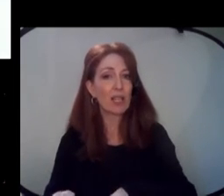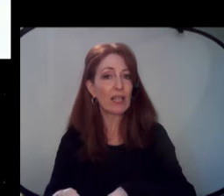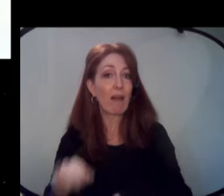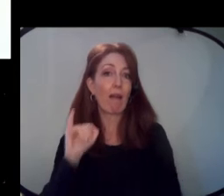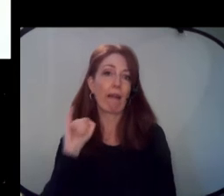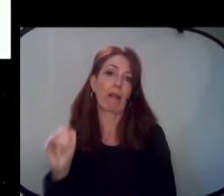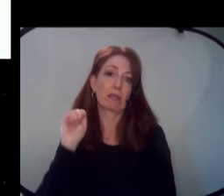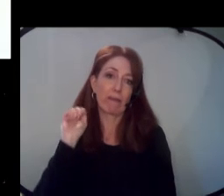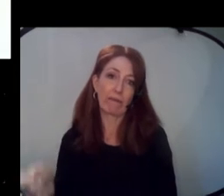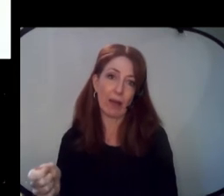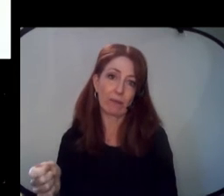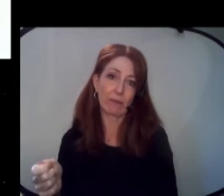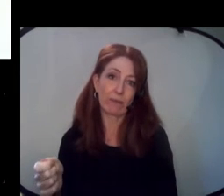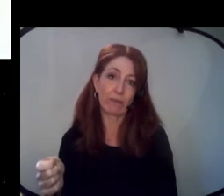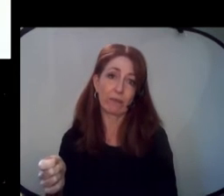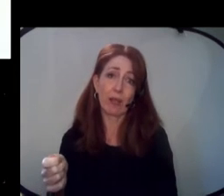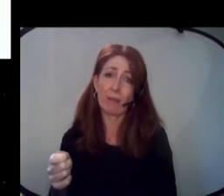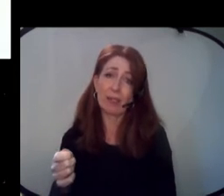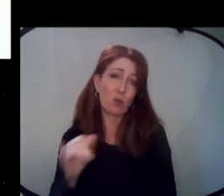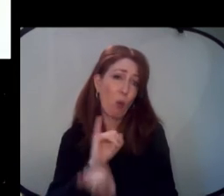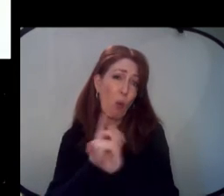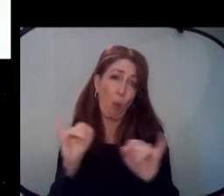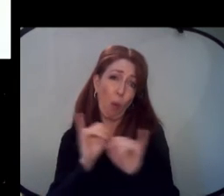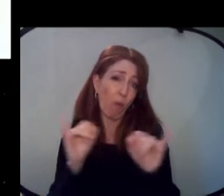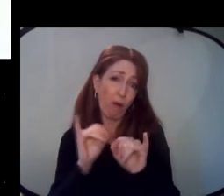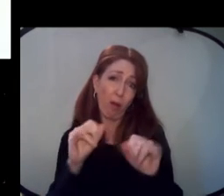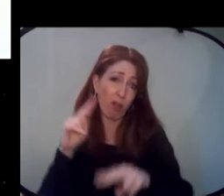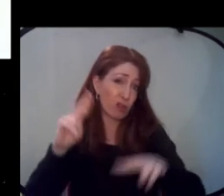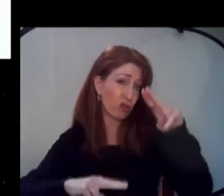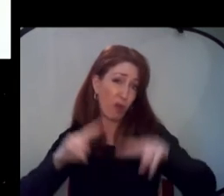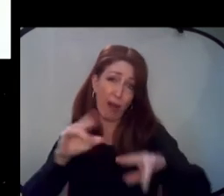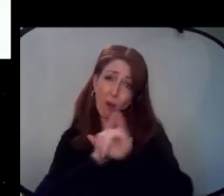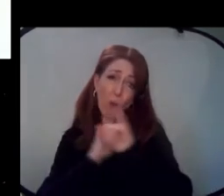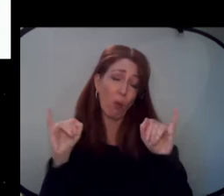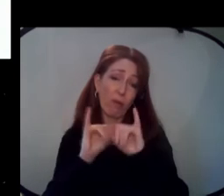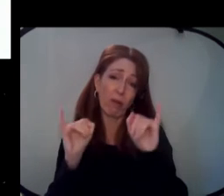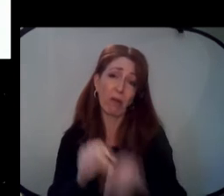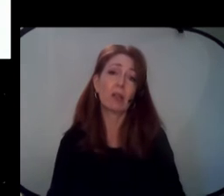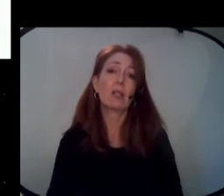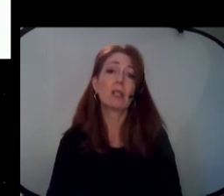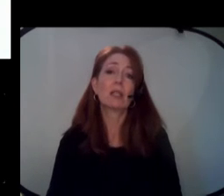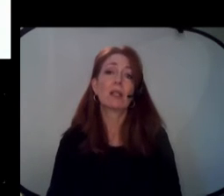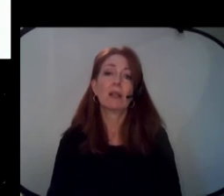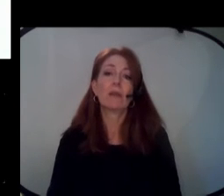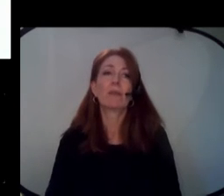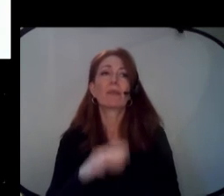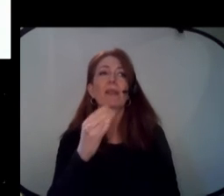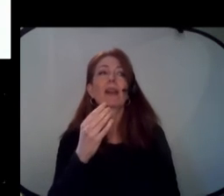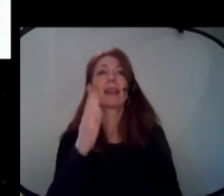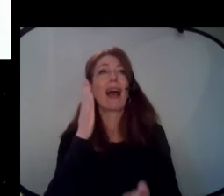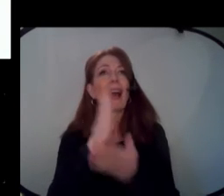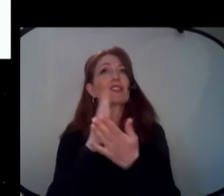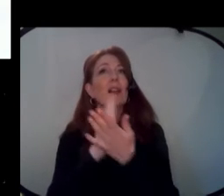and traumatic trial, and one that has often been seen as very key to